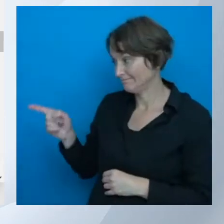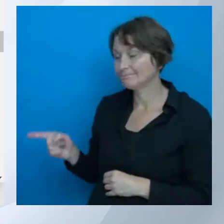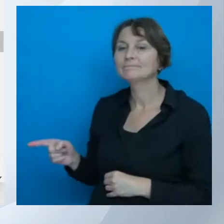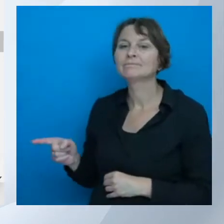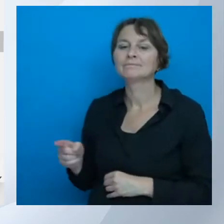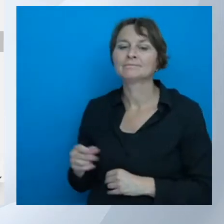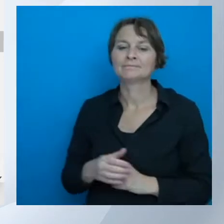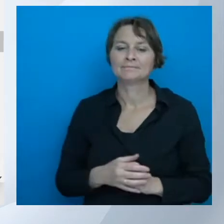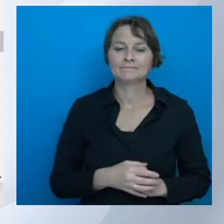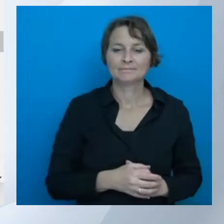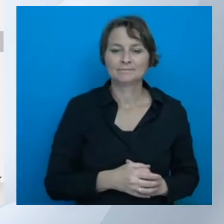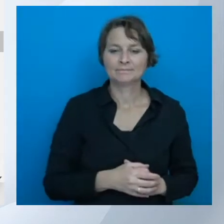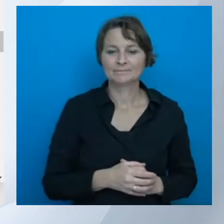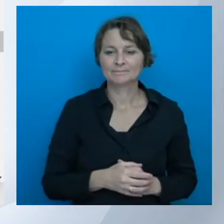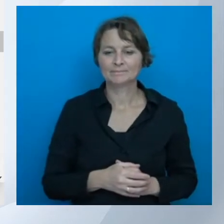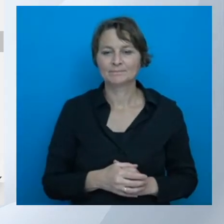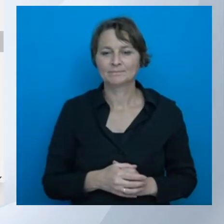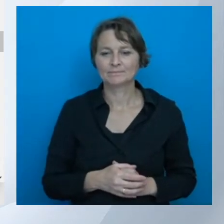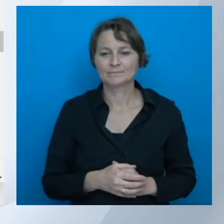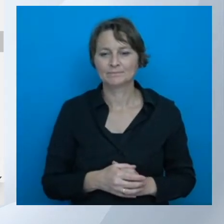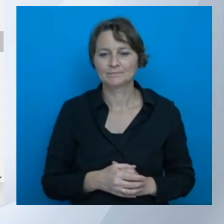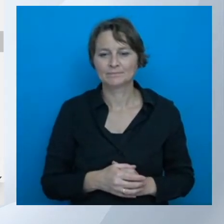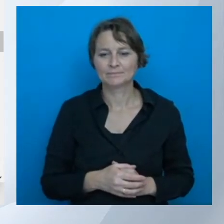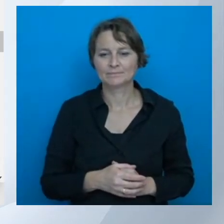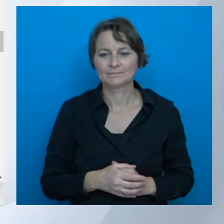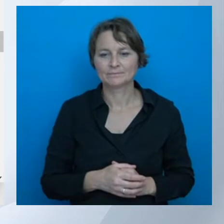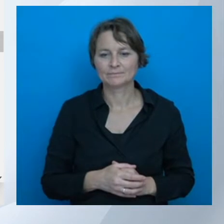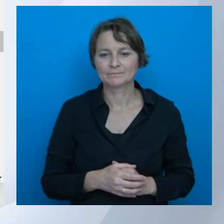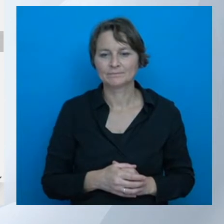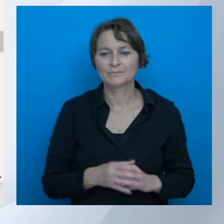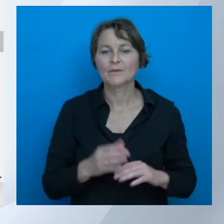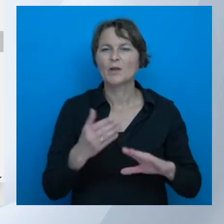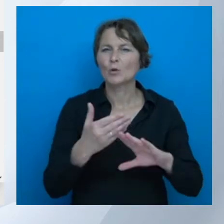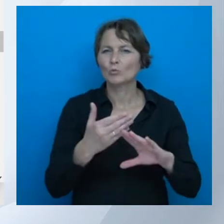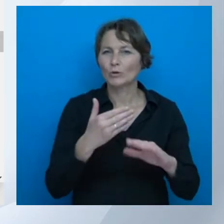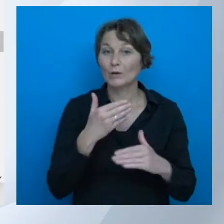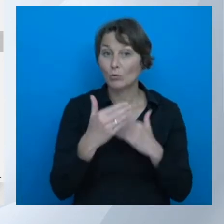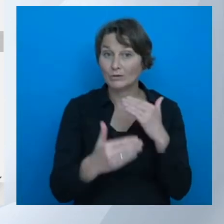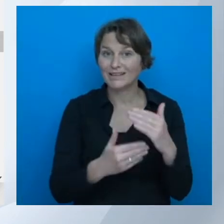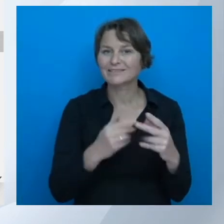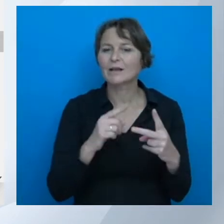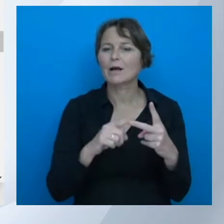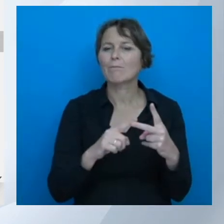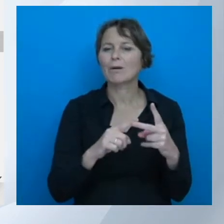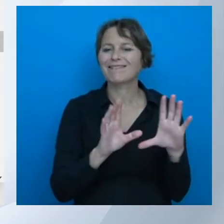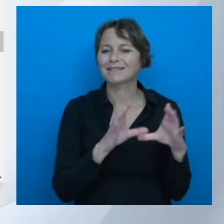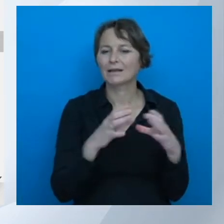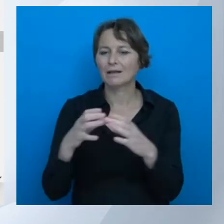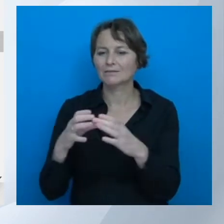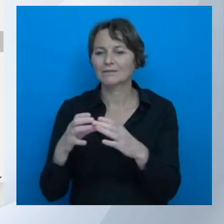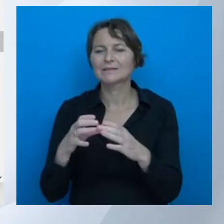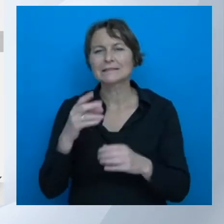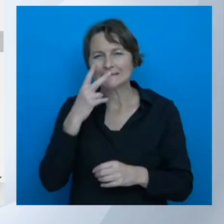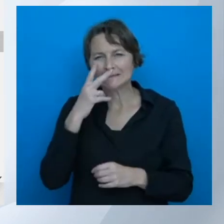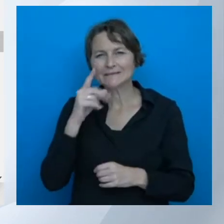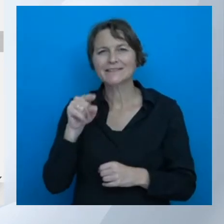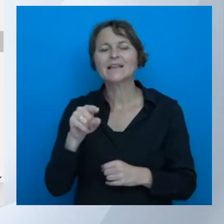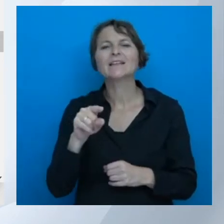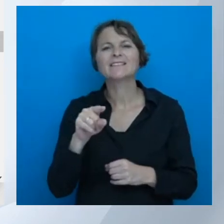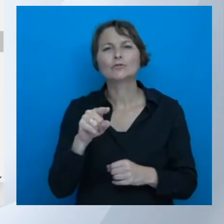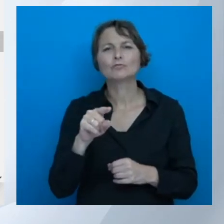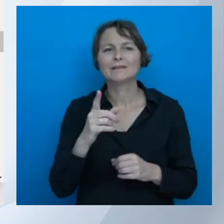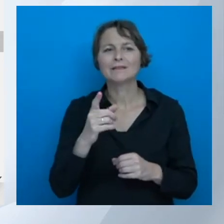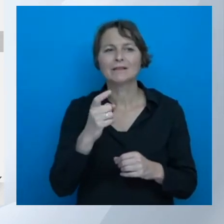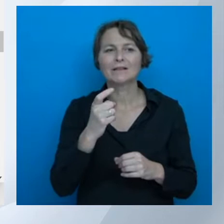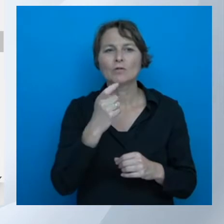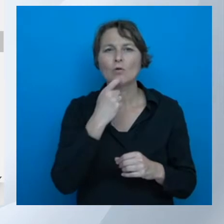and the classifier as well. And please note that it is holding here the logistic regression default model that